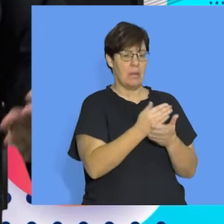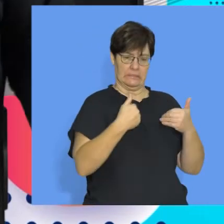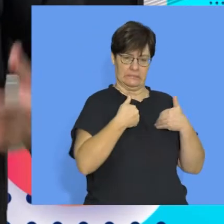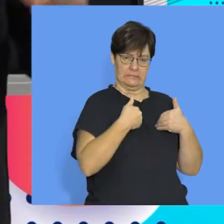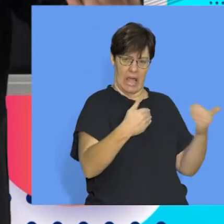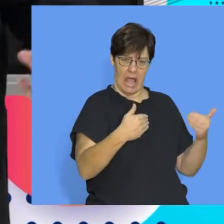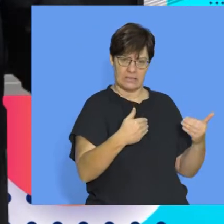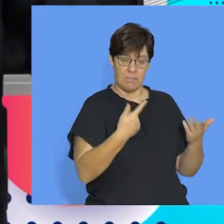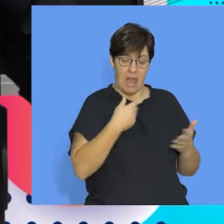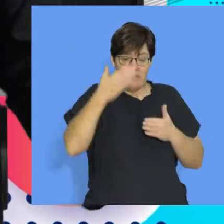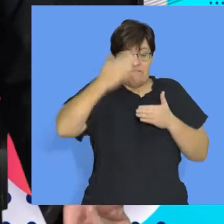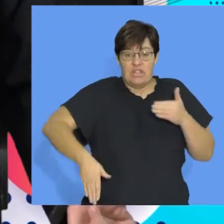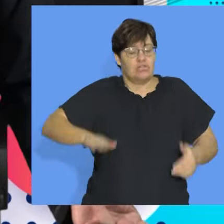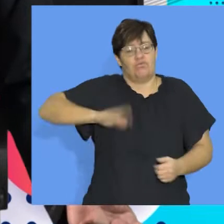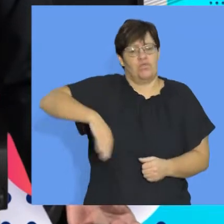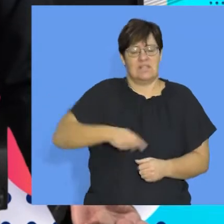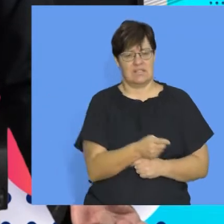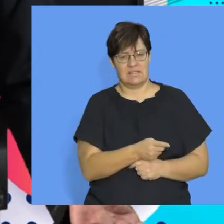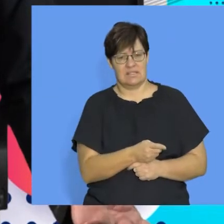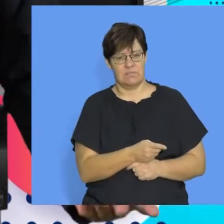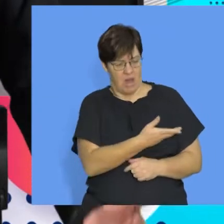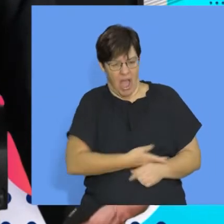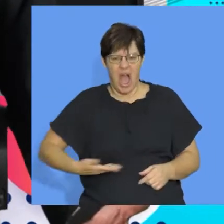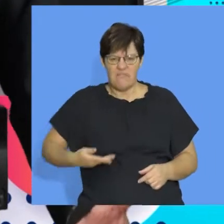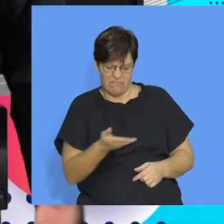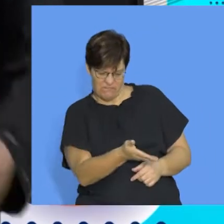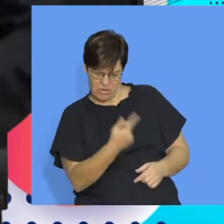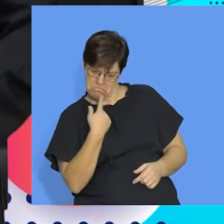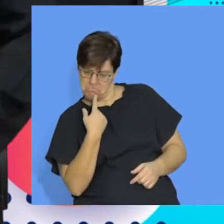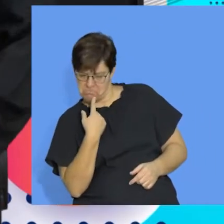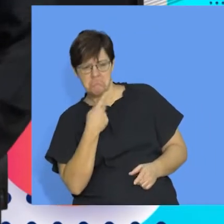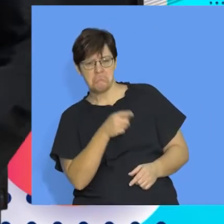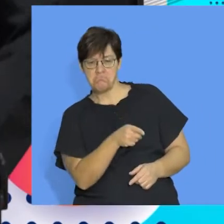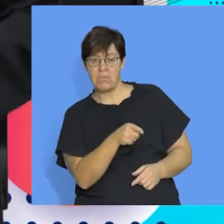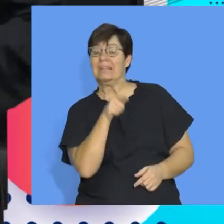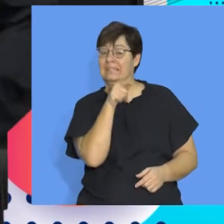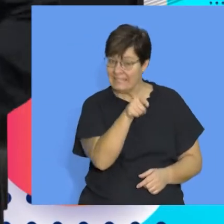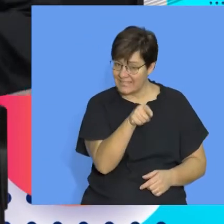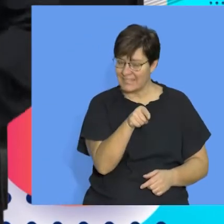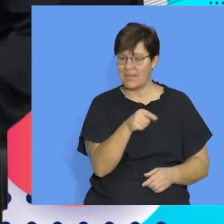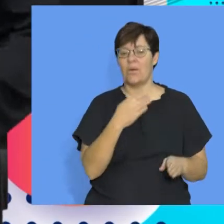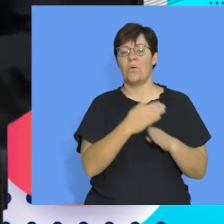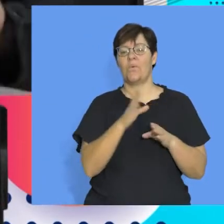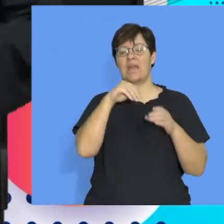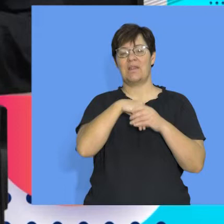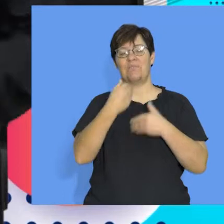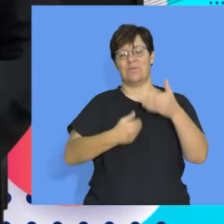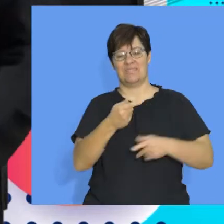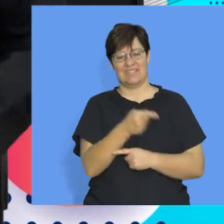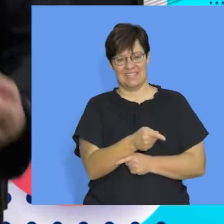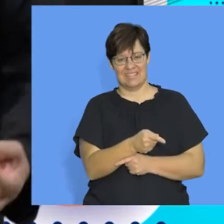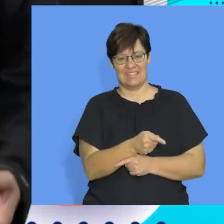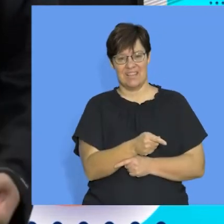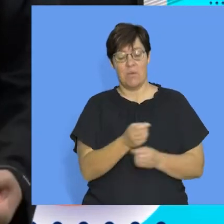That means not completely manufactured. Therefore, that would be your work in process at the